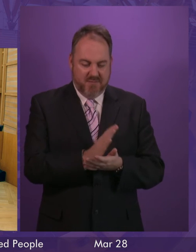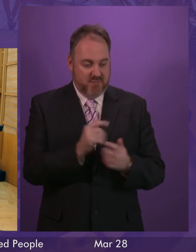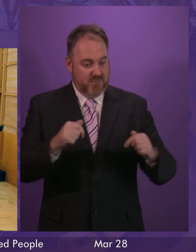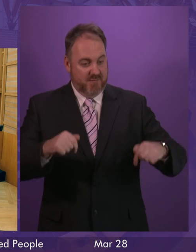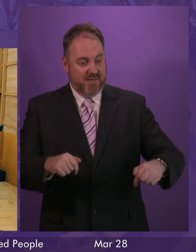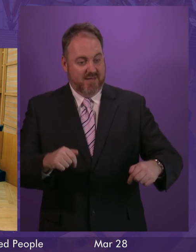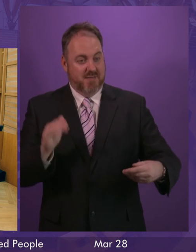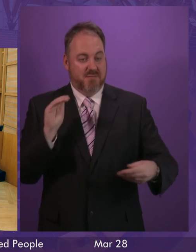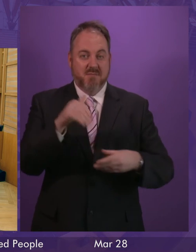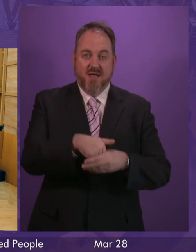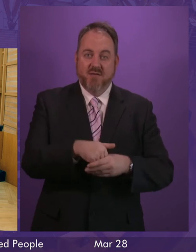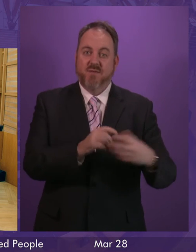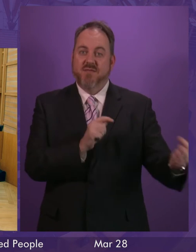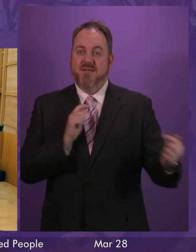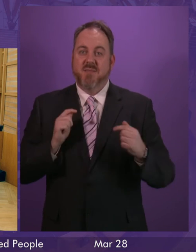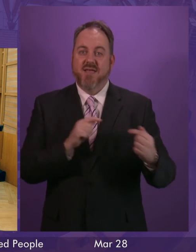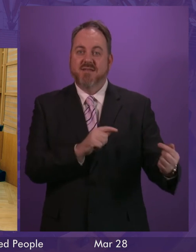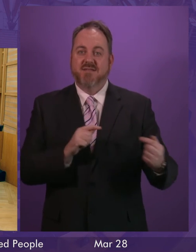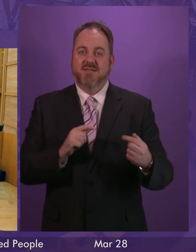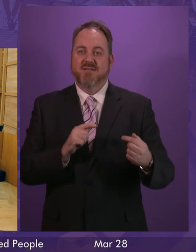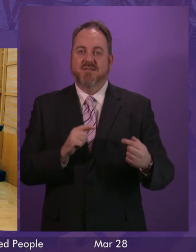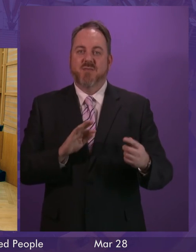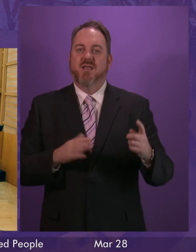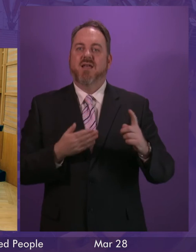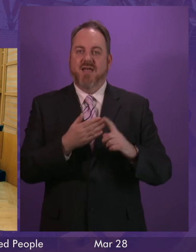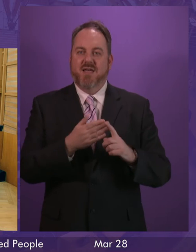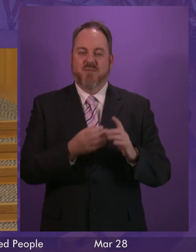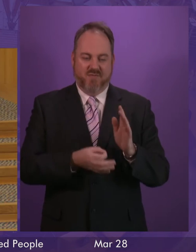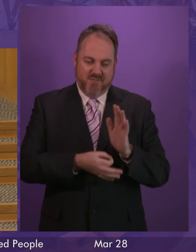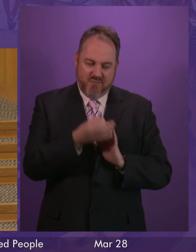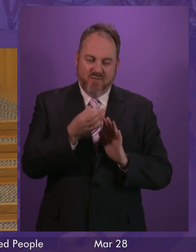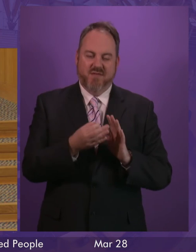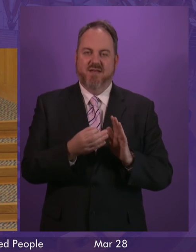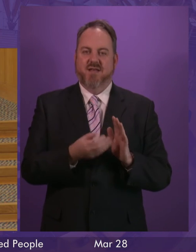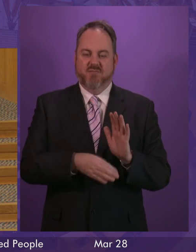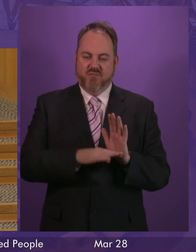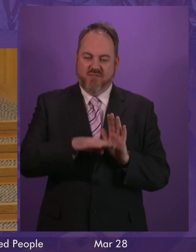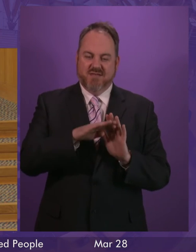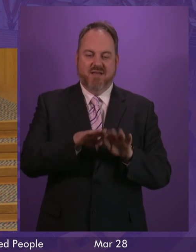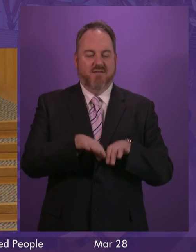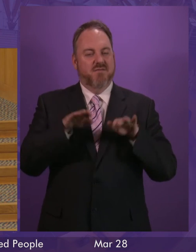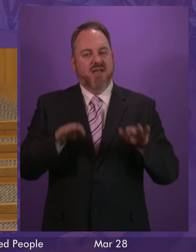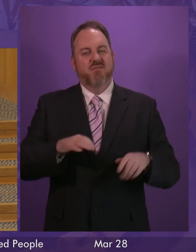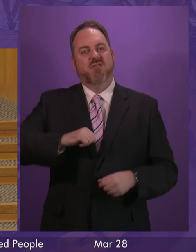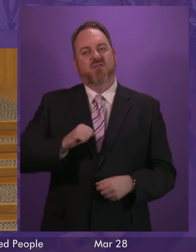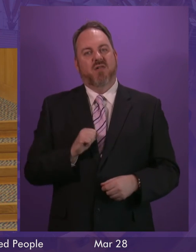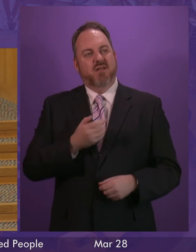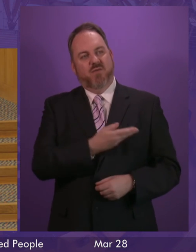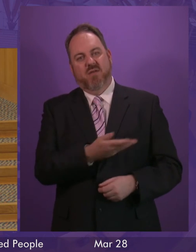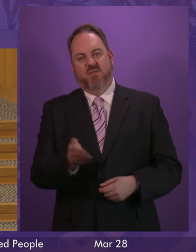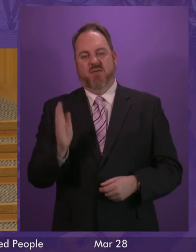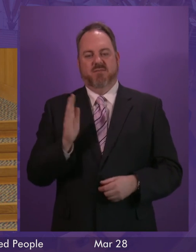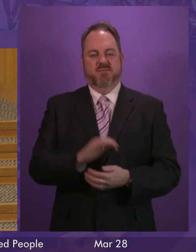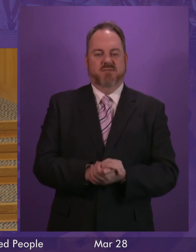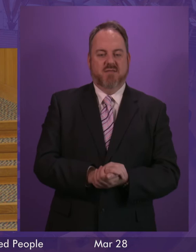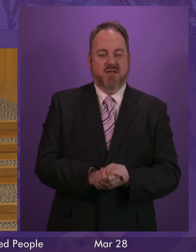in today's debate, progressing towards the fairer Scotland for disabled people. Disabled people contribute to our communities and our society.